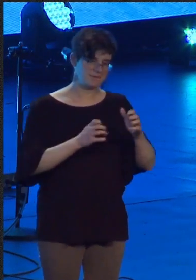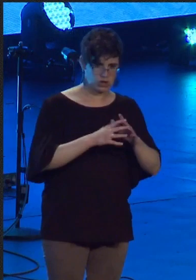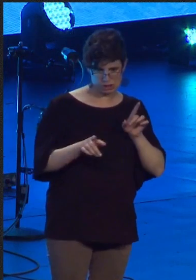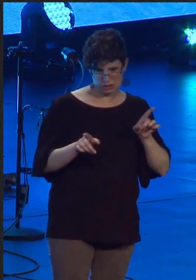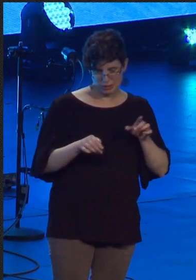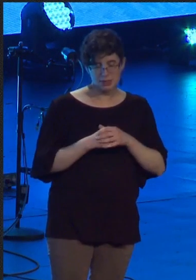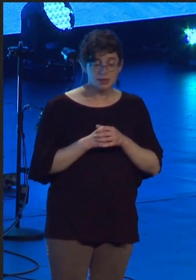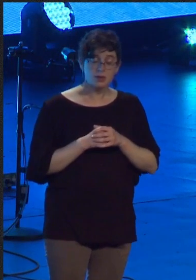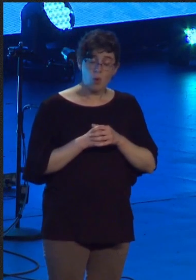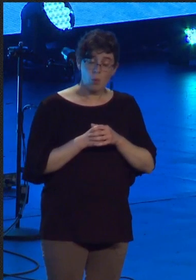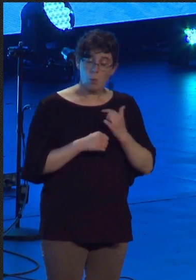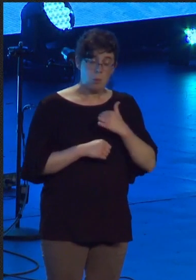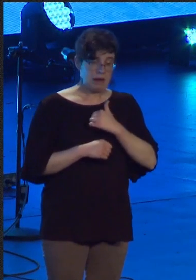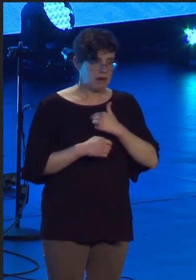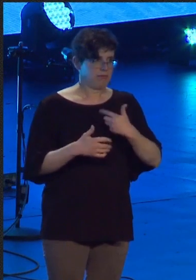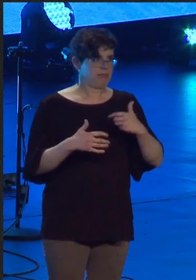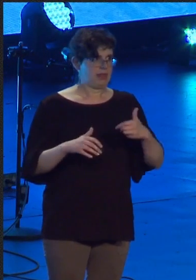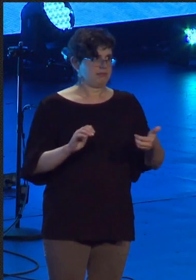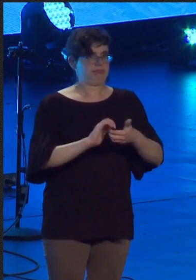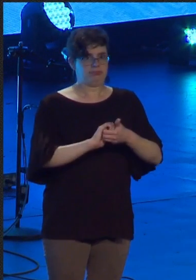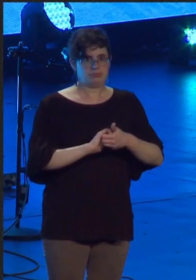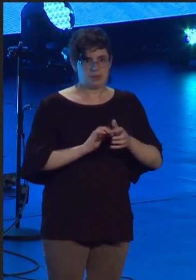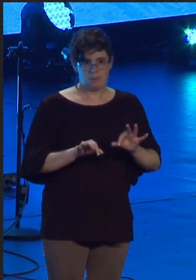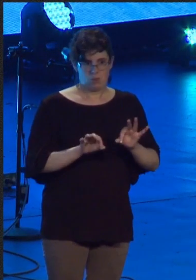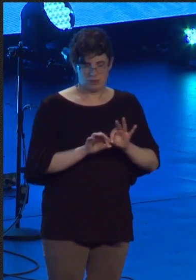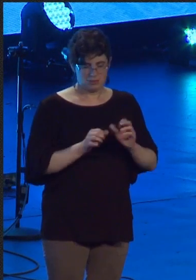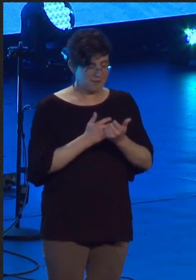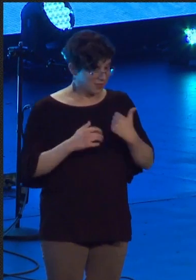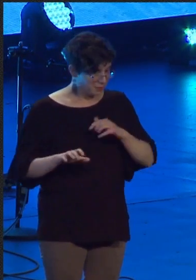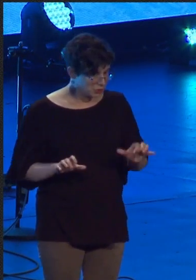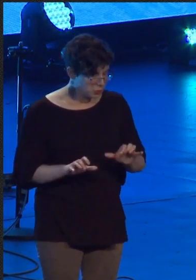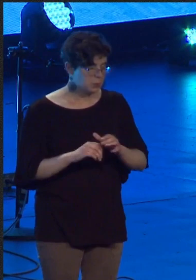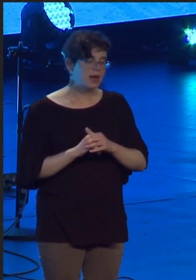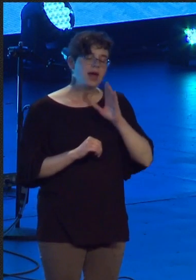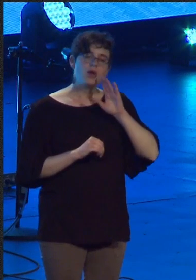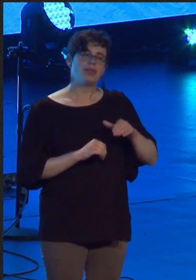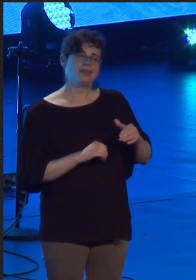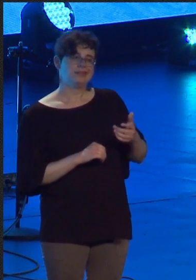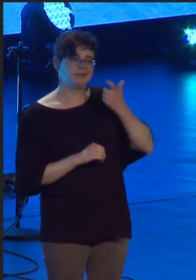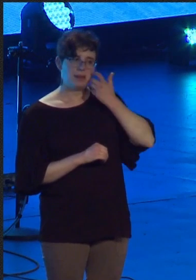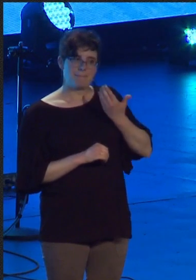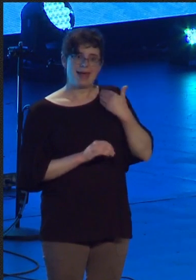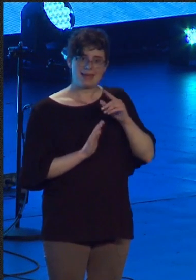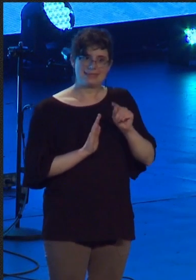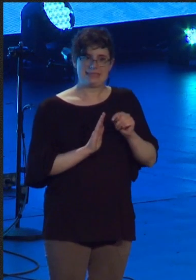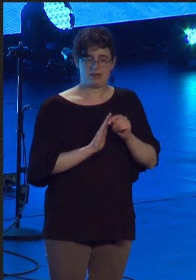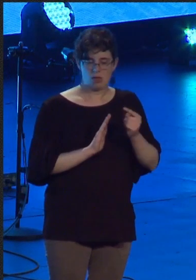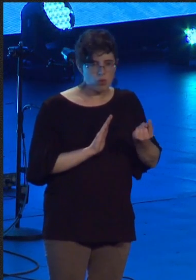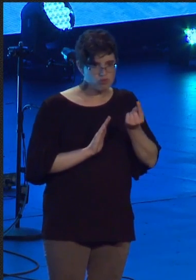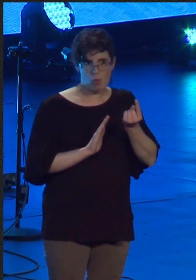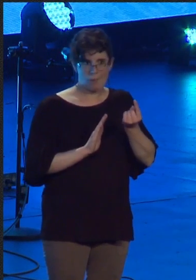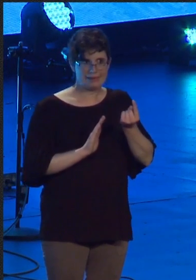Converge, it's so important. It's foundational to everything we do. And I know that in this last season, there's always questions in